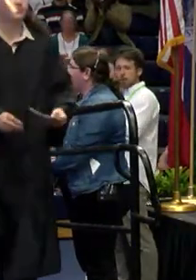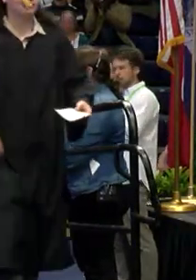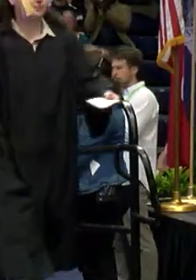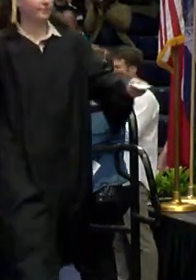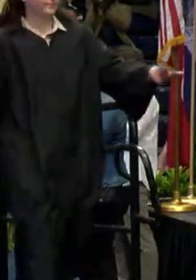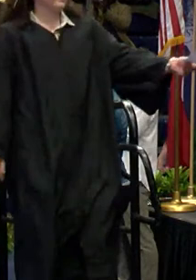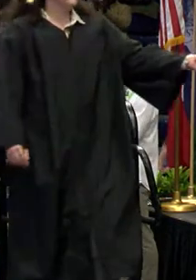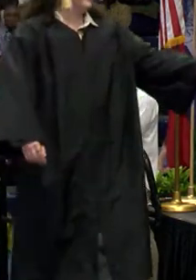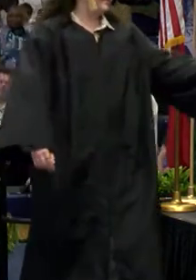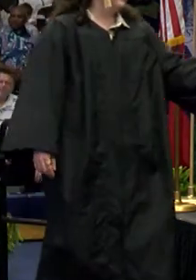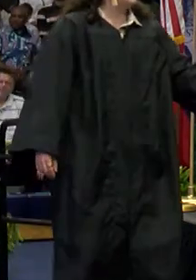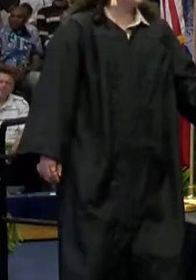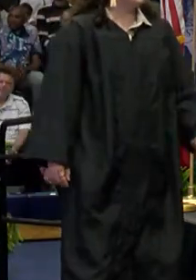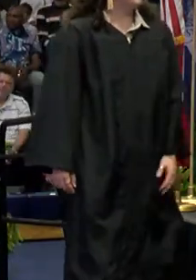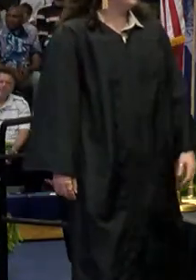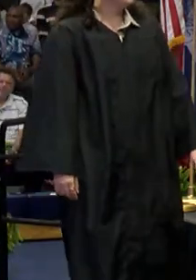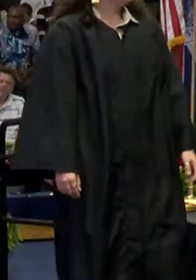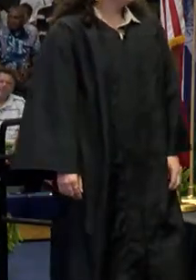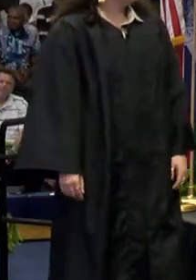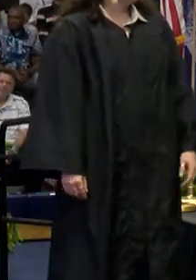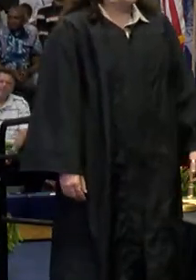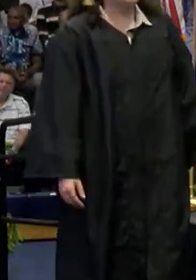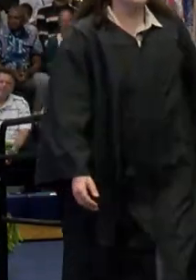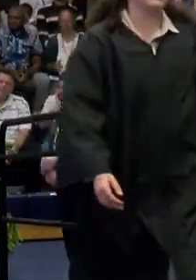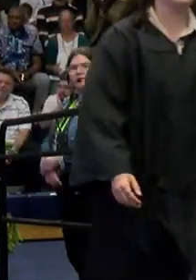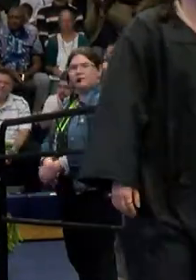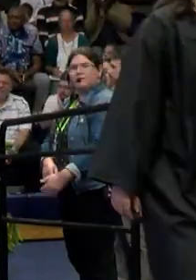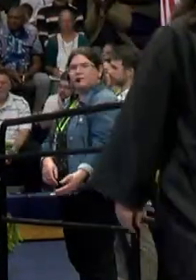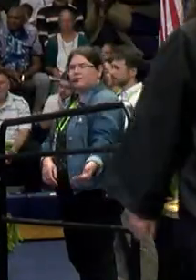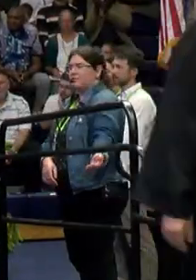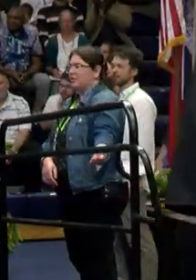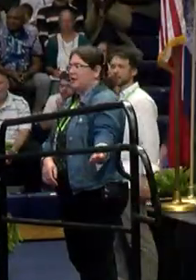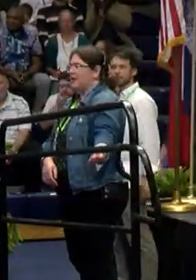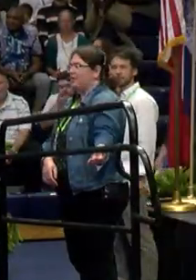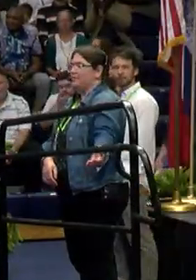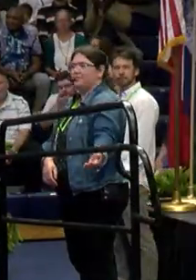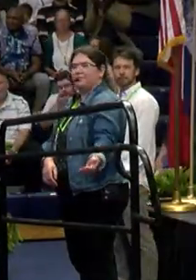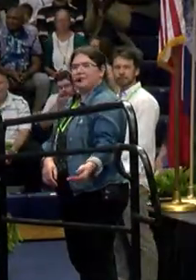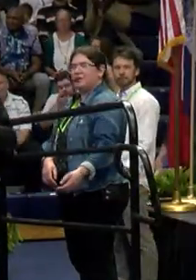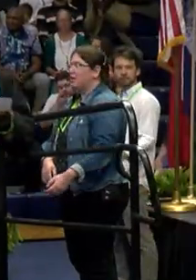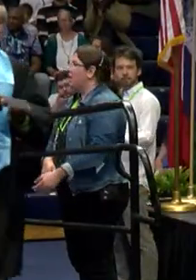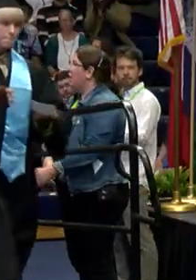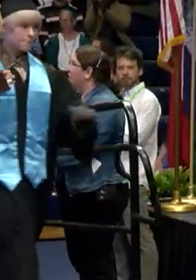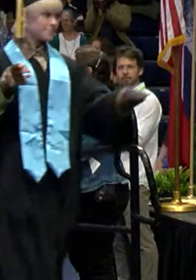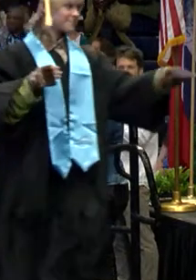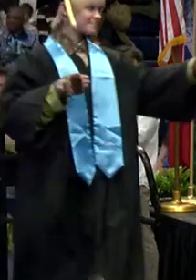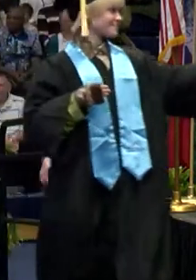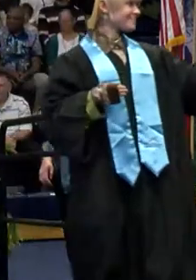Shannon Curran.